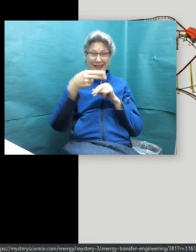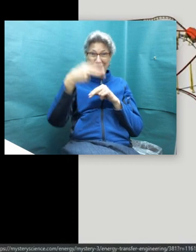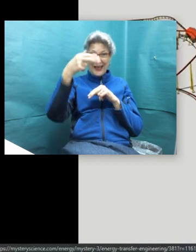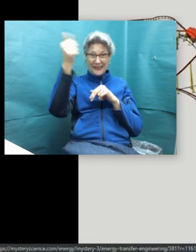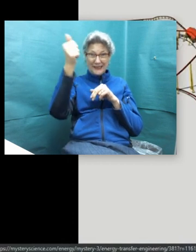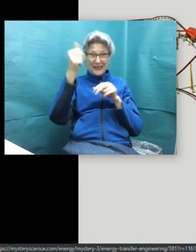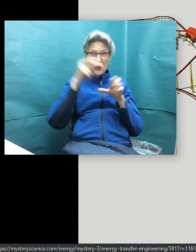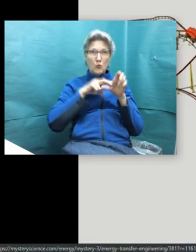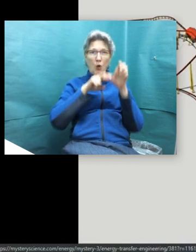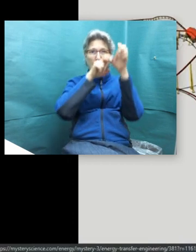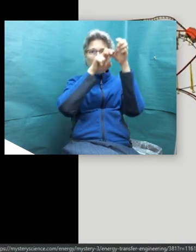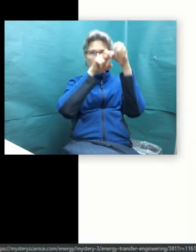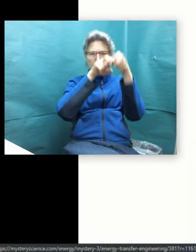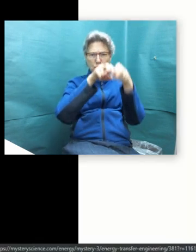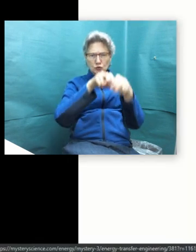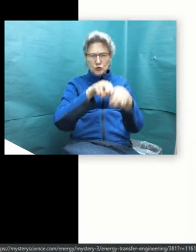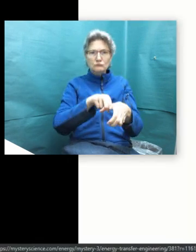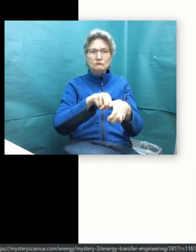highest?